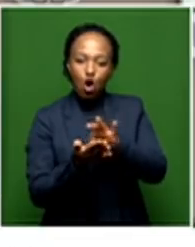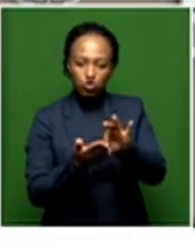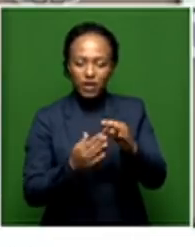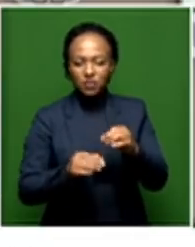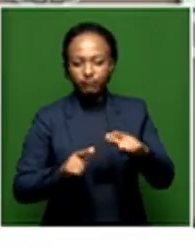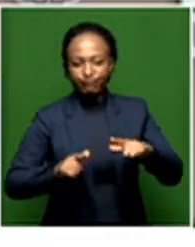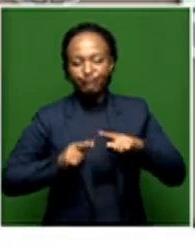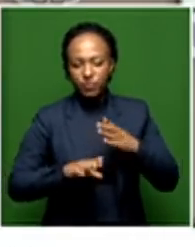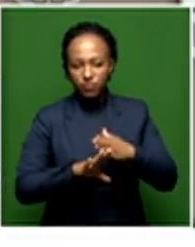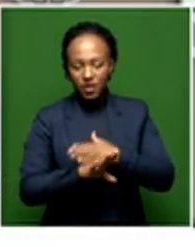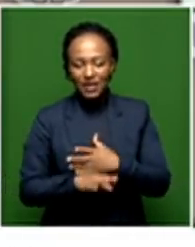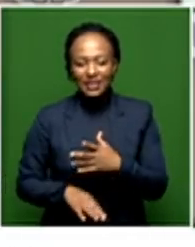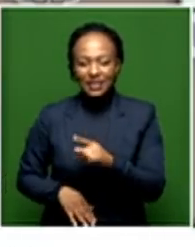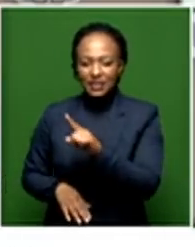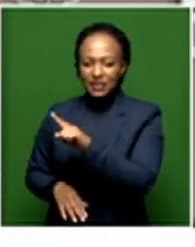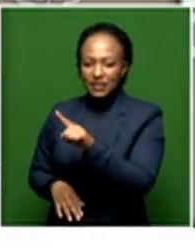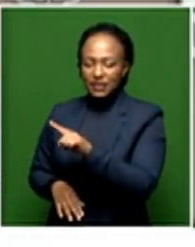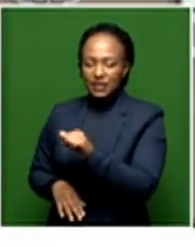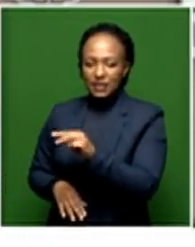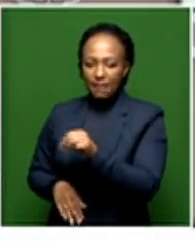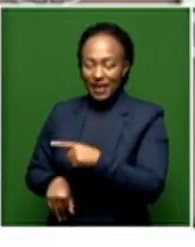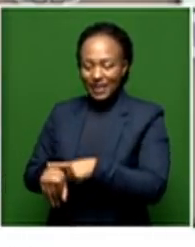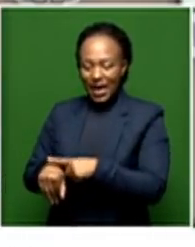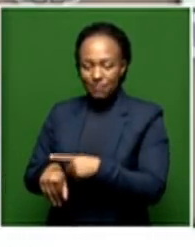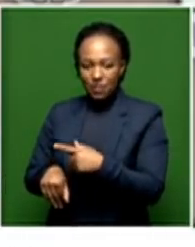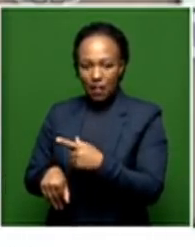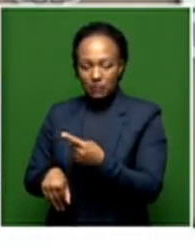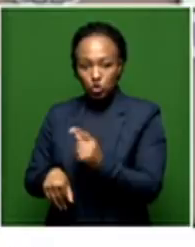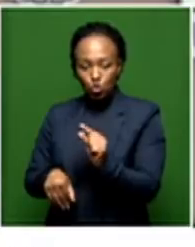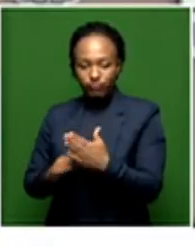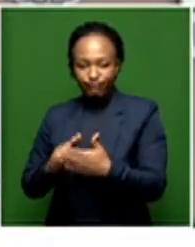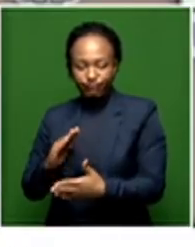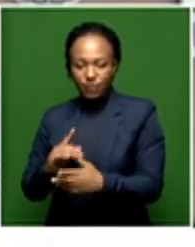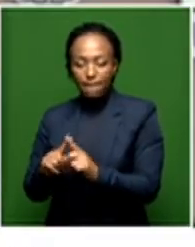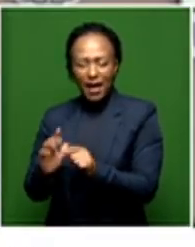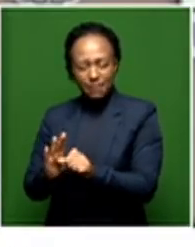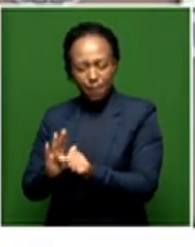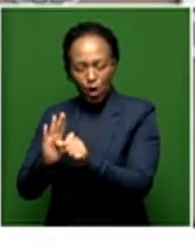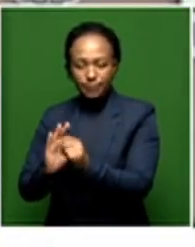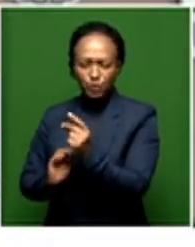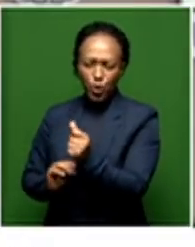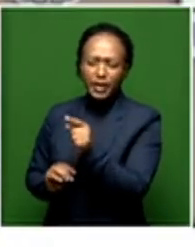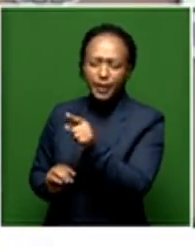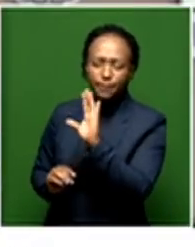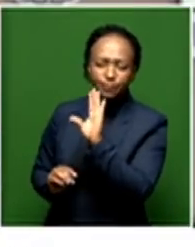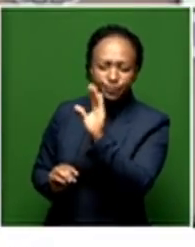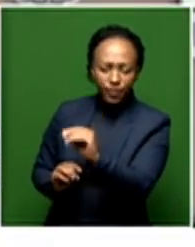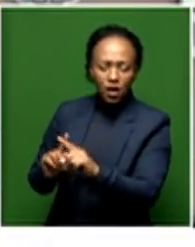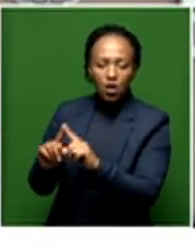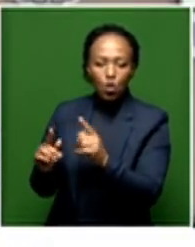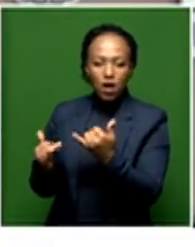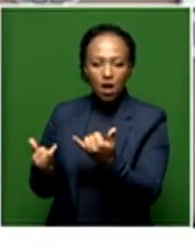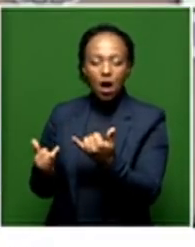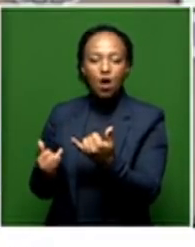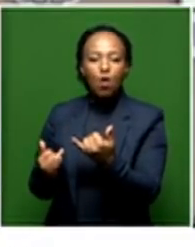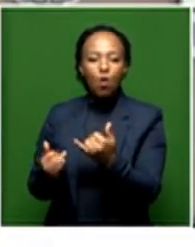we are pressed for time, but just a quick one, and I think this is important. Given that there is now recognition